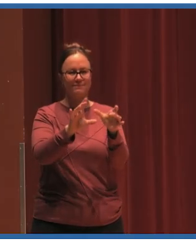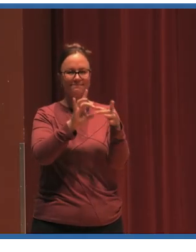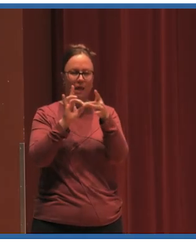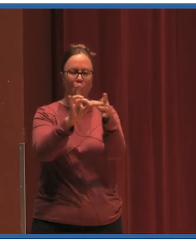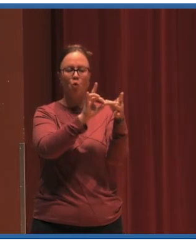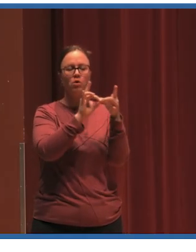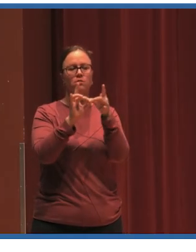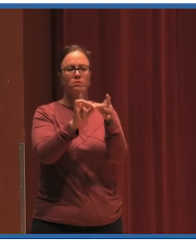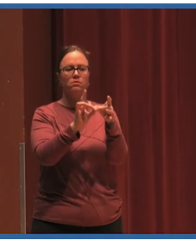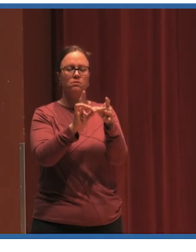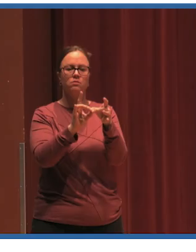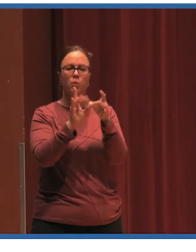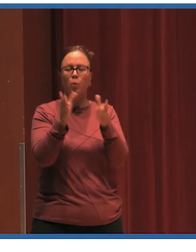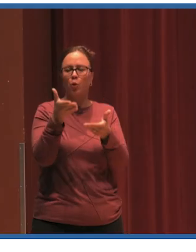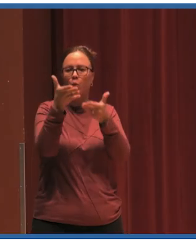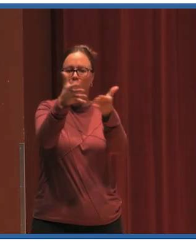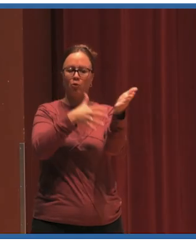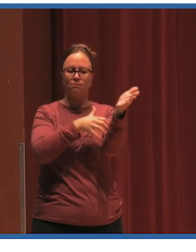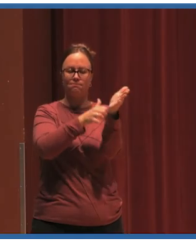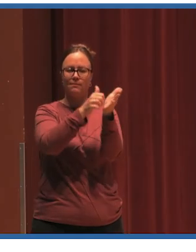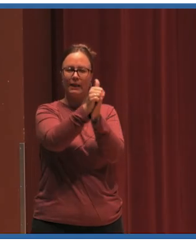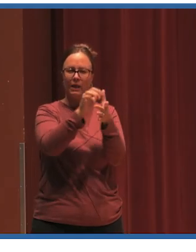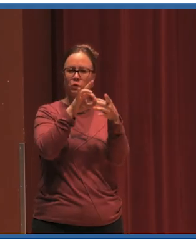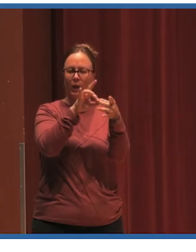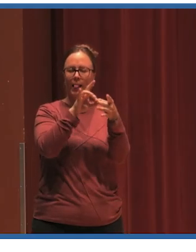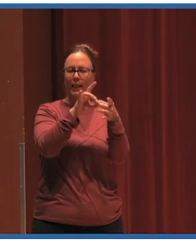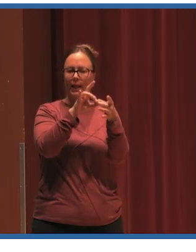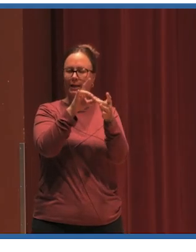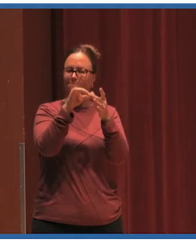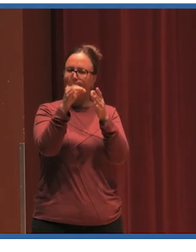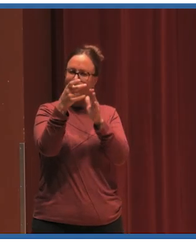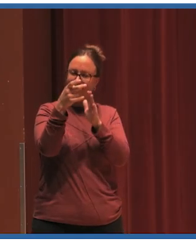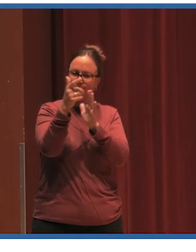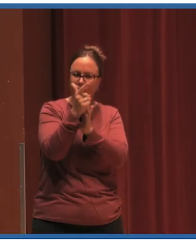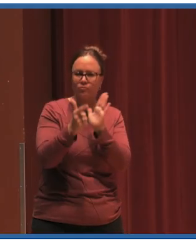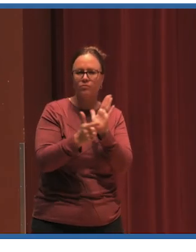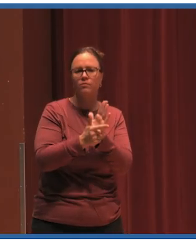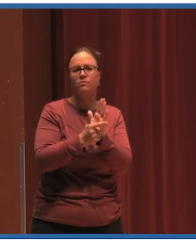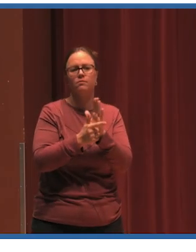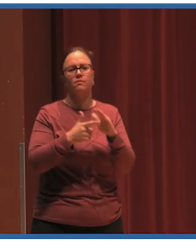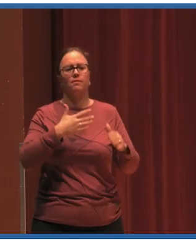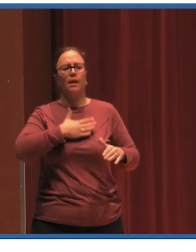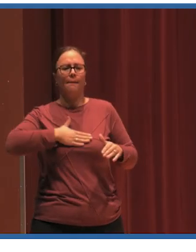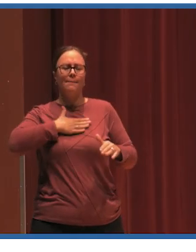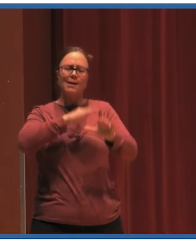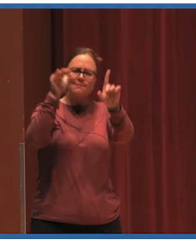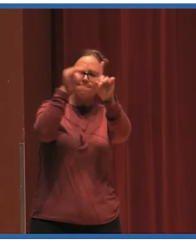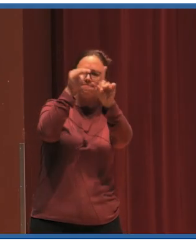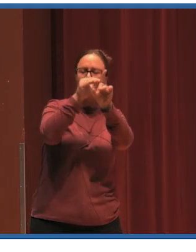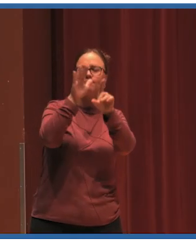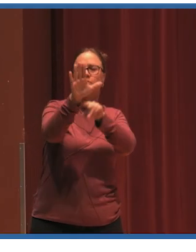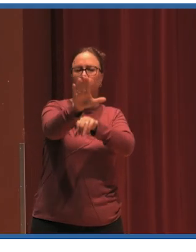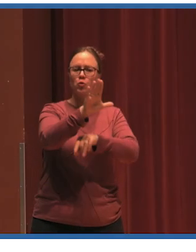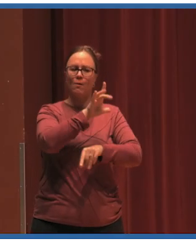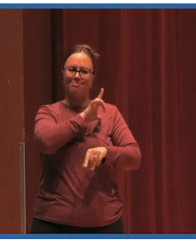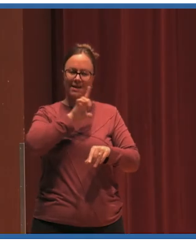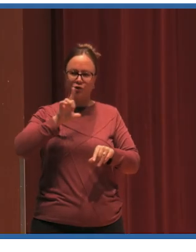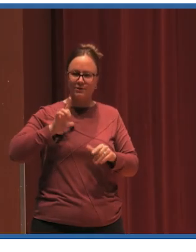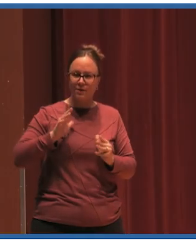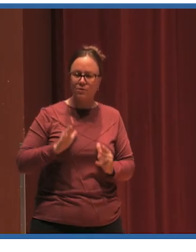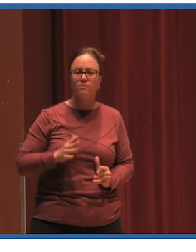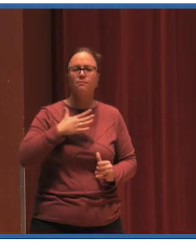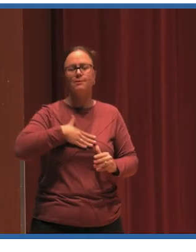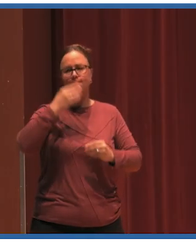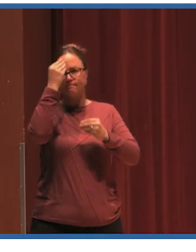that work to promote cancer-relevant legislation. And also, please get loud with your legislators. Please let them know what you would like to